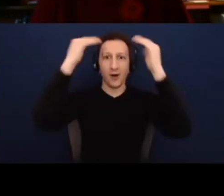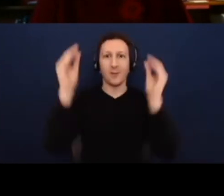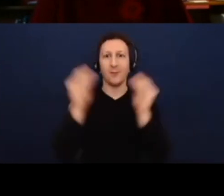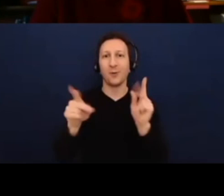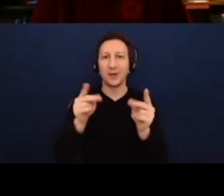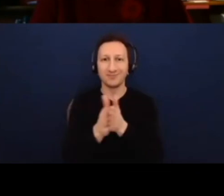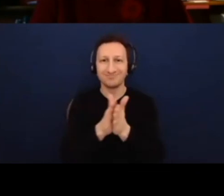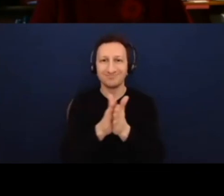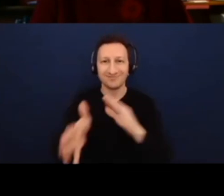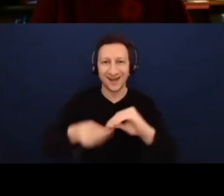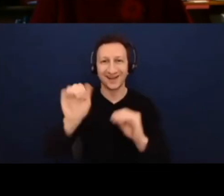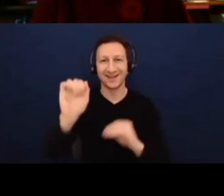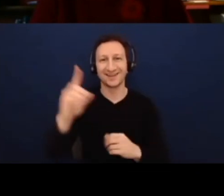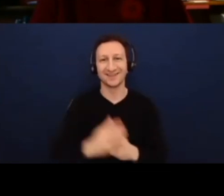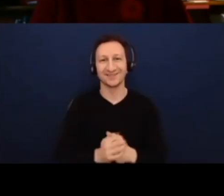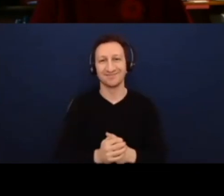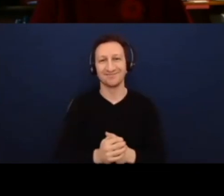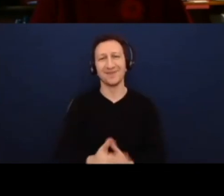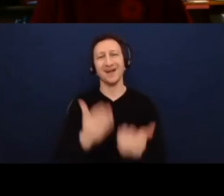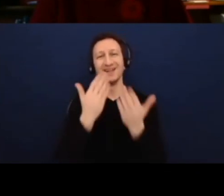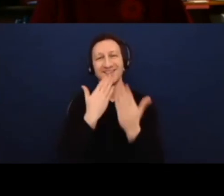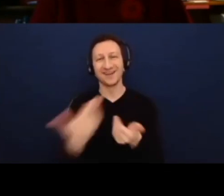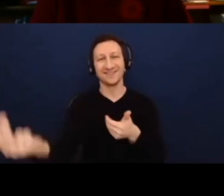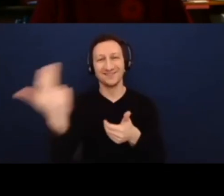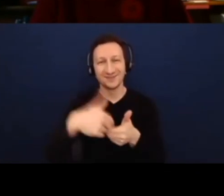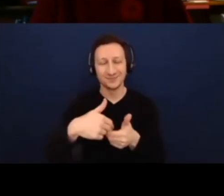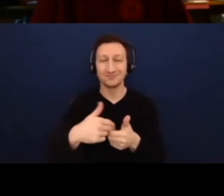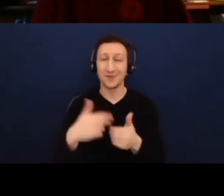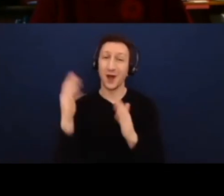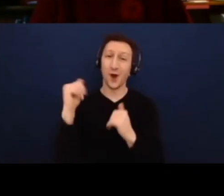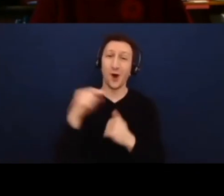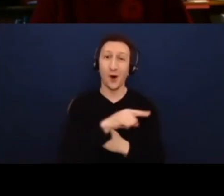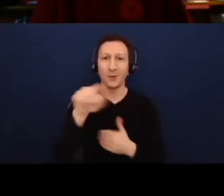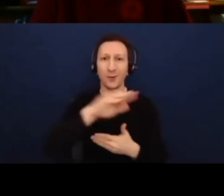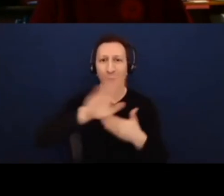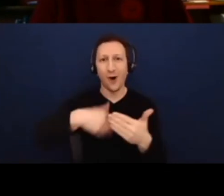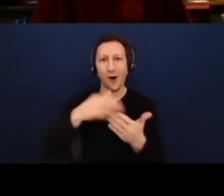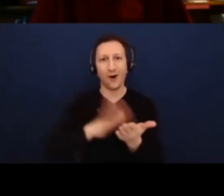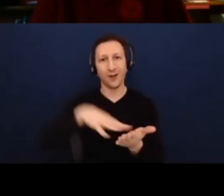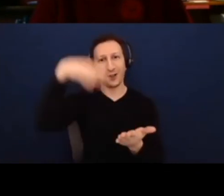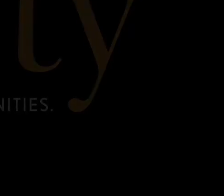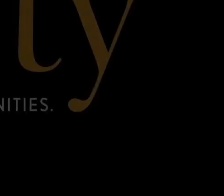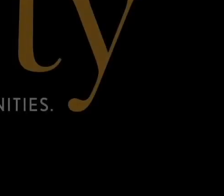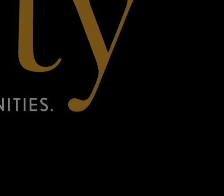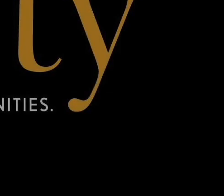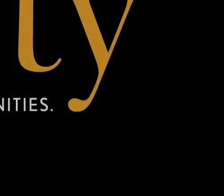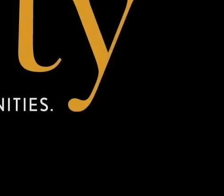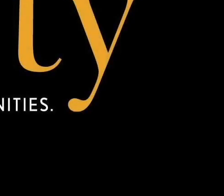all for being with us today. And I hope you've walked away with something valuable and something to think about.